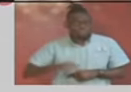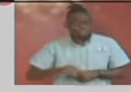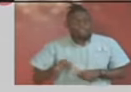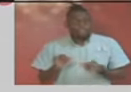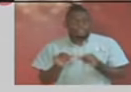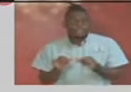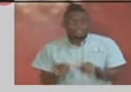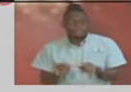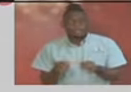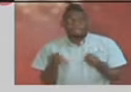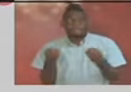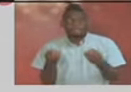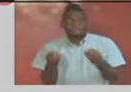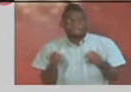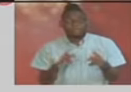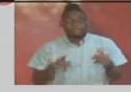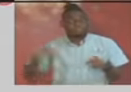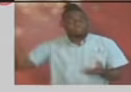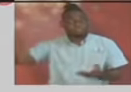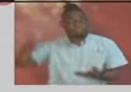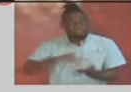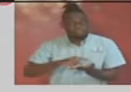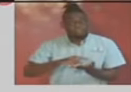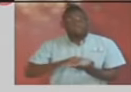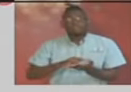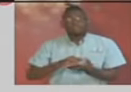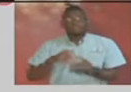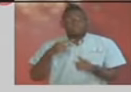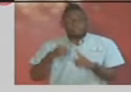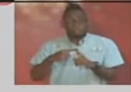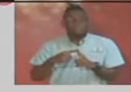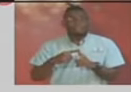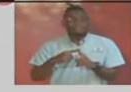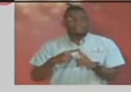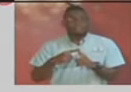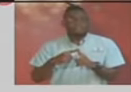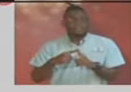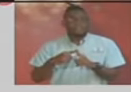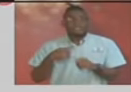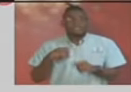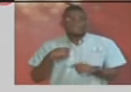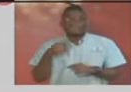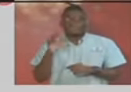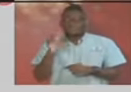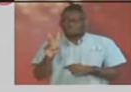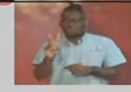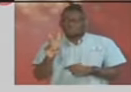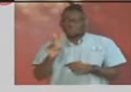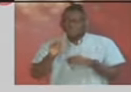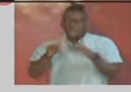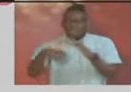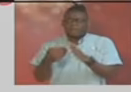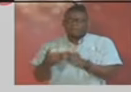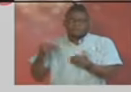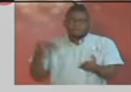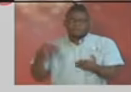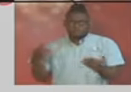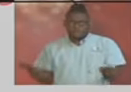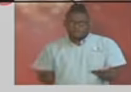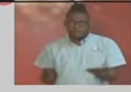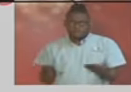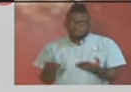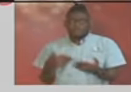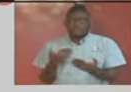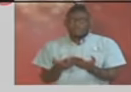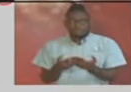even with your negative PCR 72 hours in advance. We have actually had a case of the variant from Brazil.